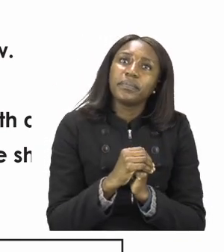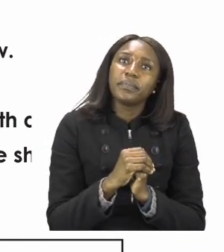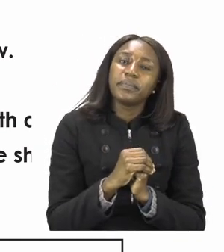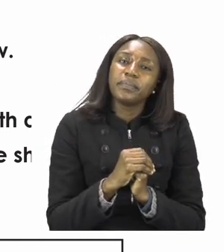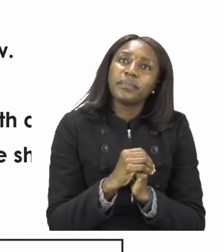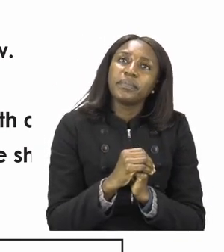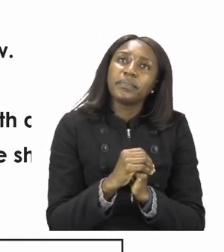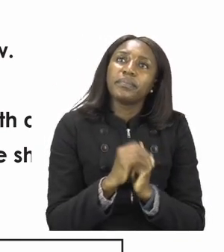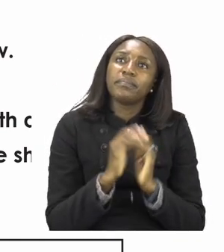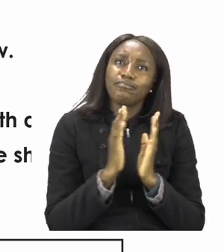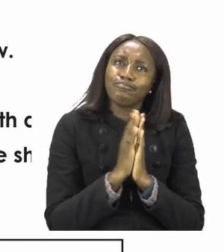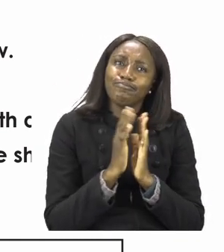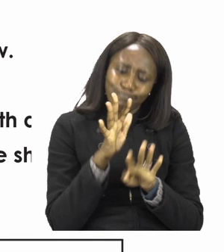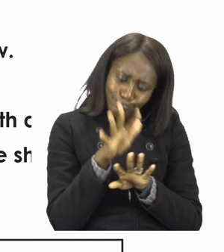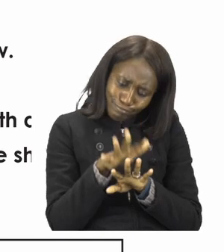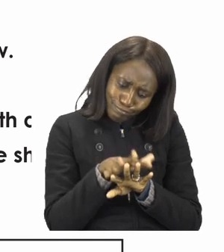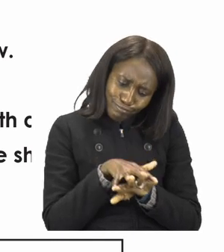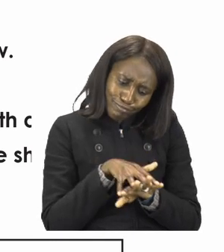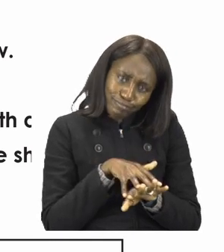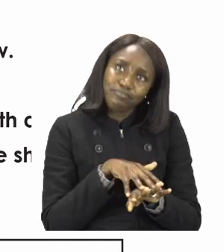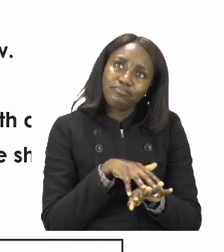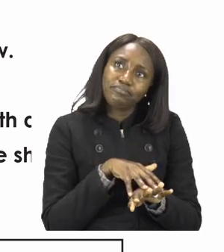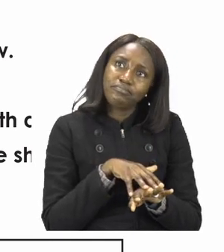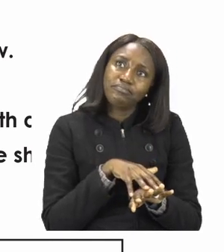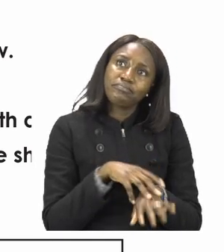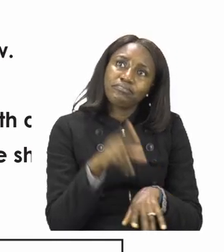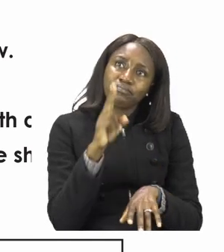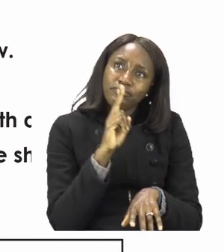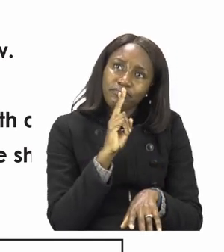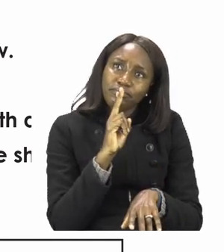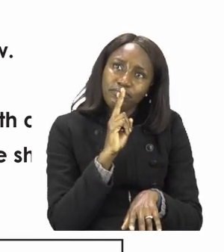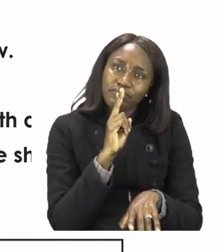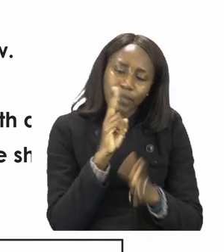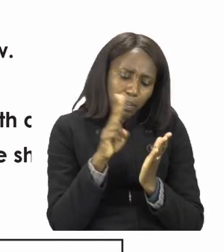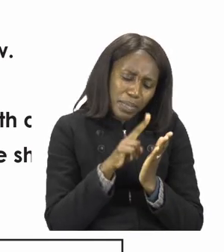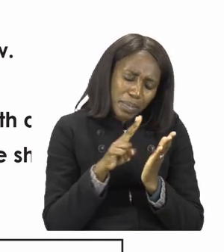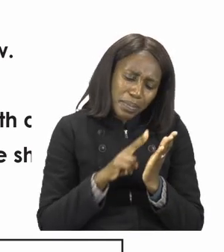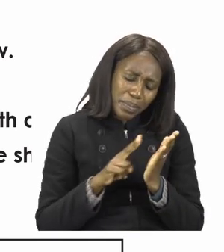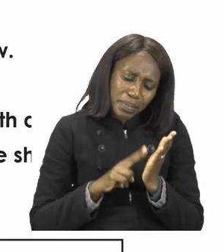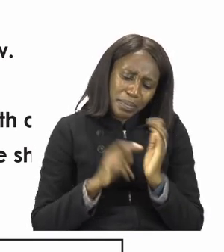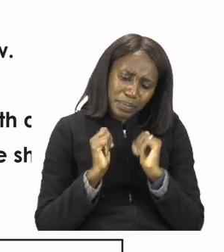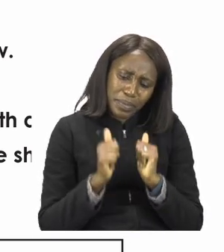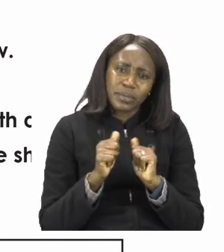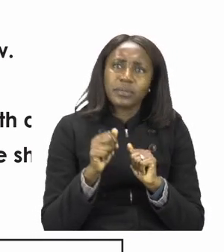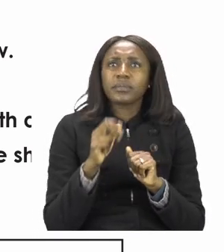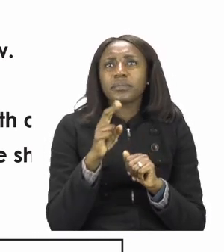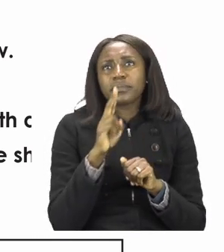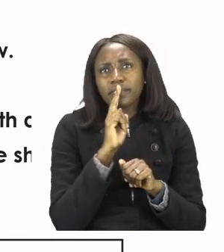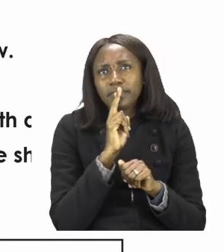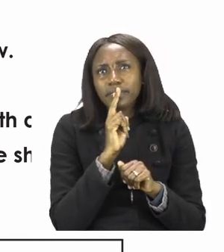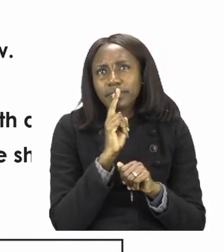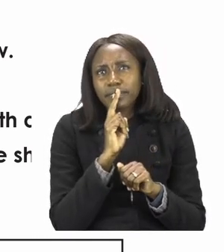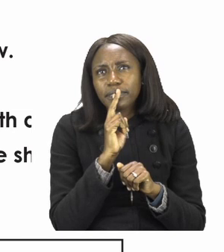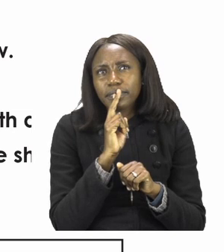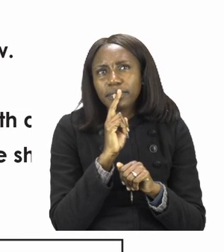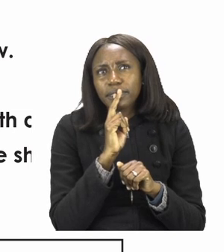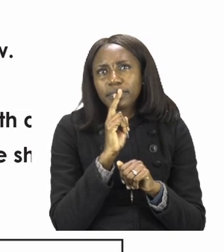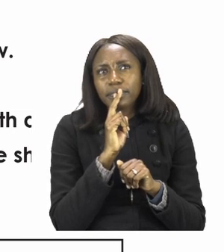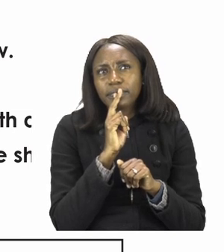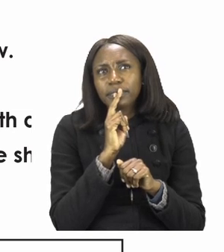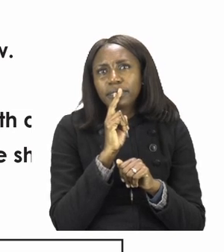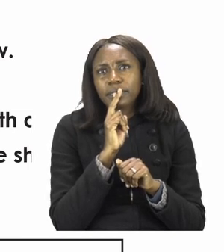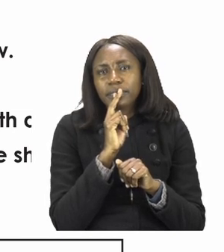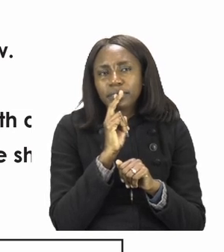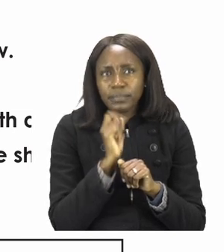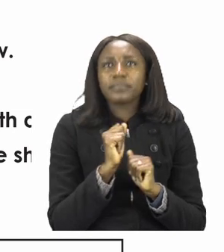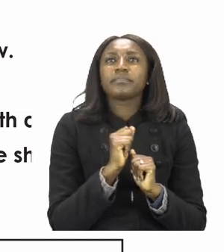So take your time, boys and girls, when you're answering each and every question. Make sure that you go back into the